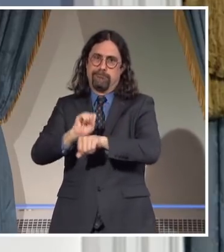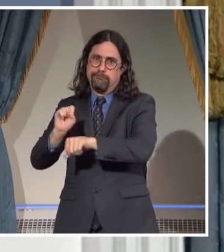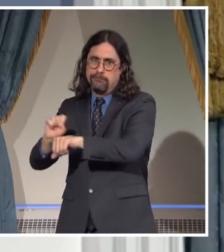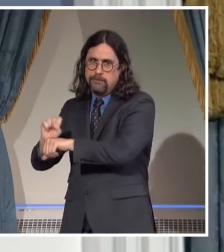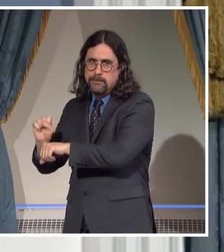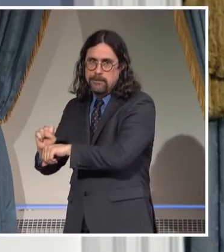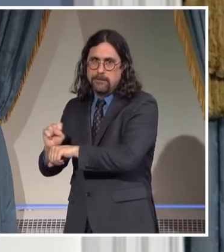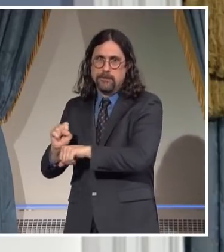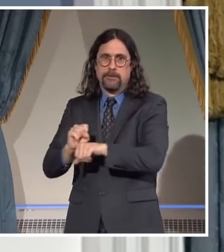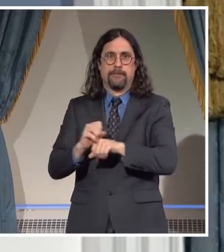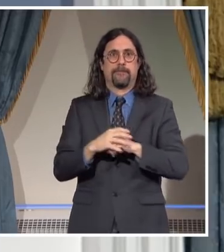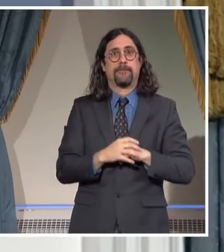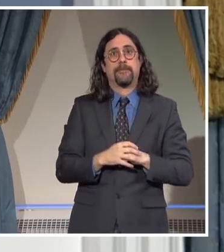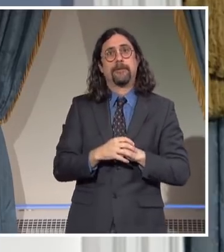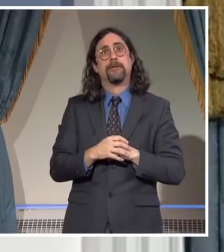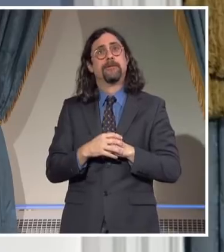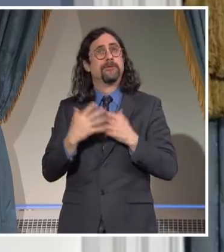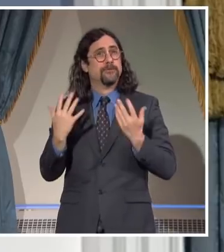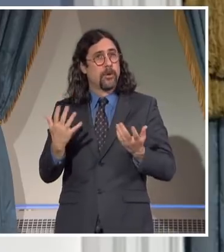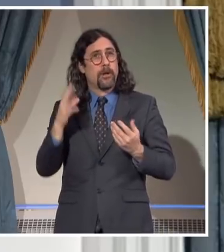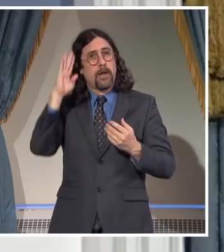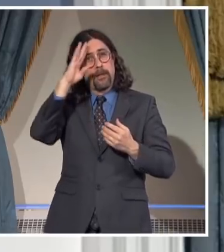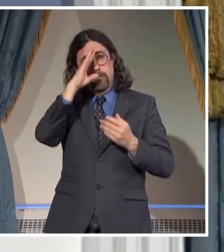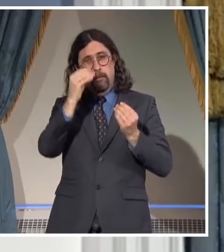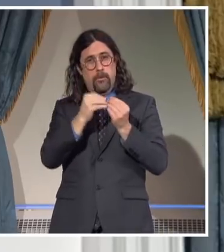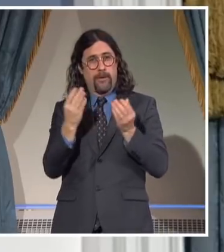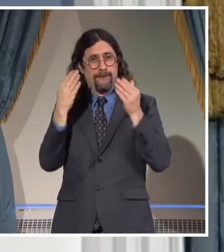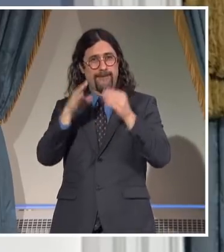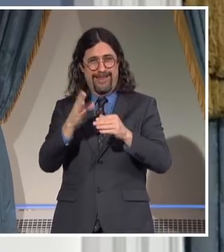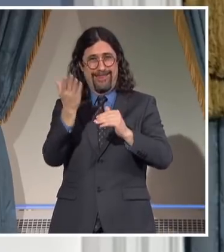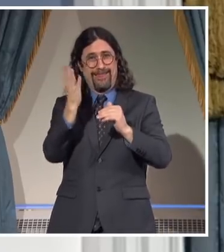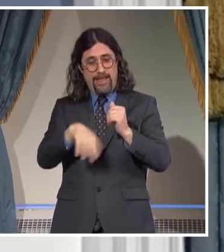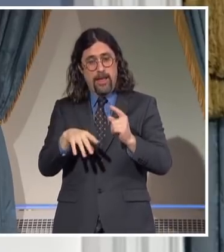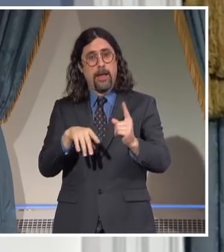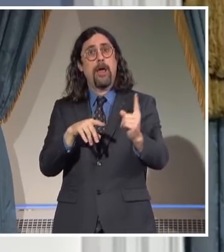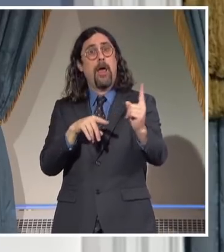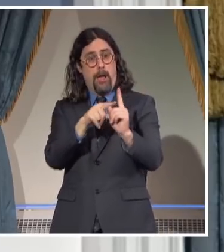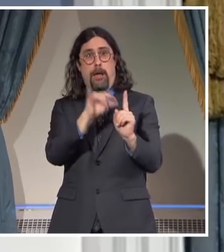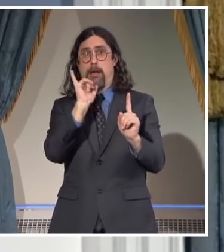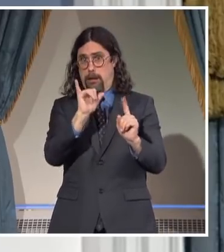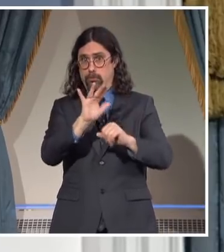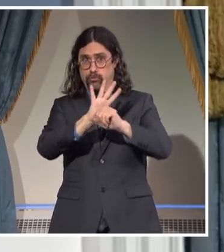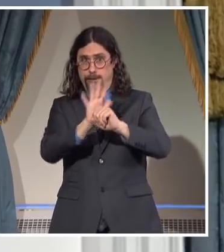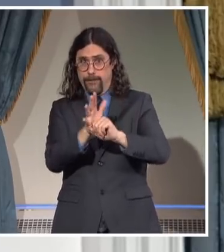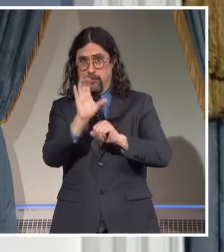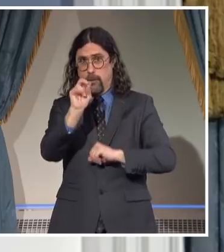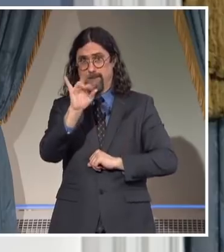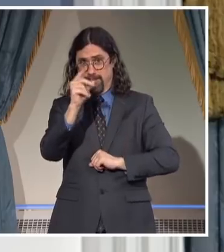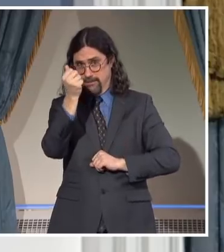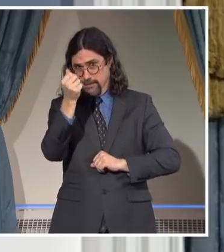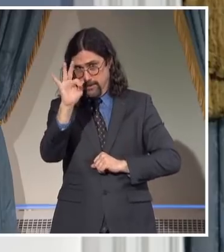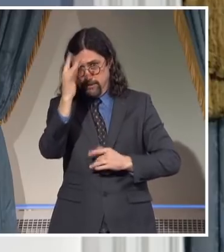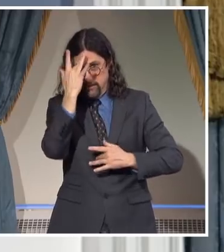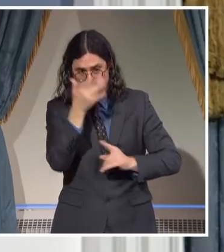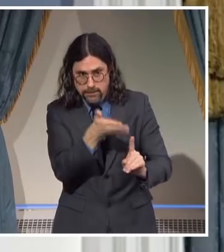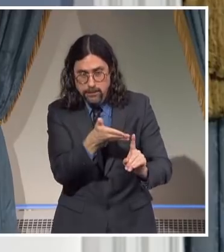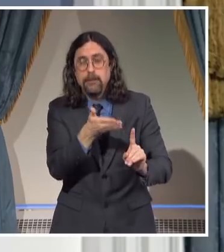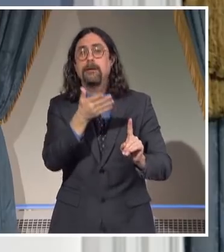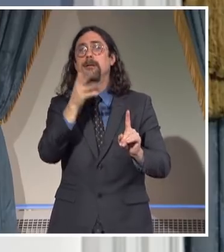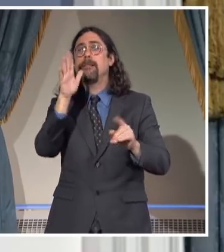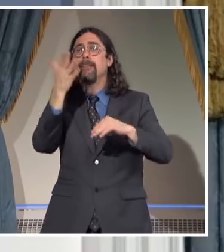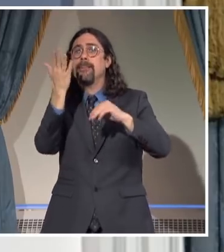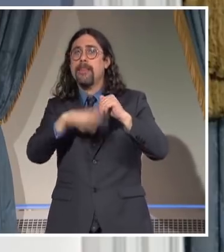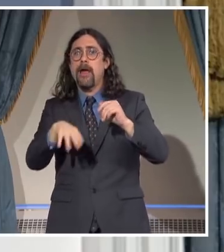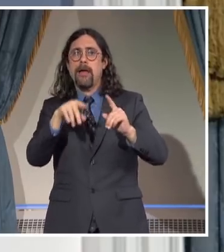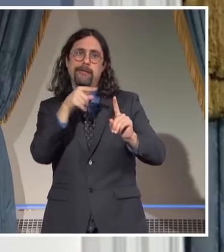long hours under challenging conditions. They're unfortunately seeing some of their patients die, which